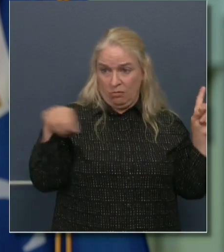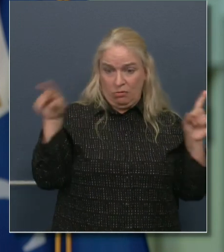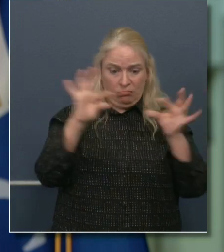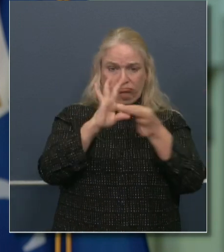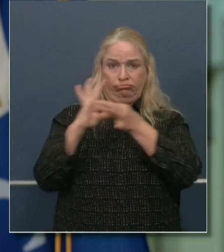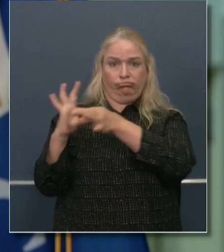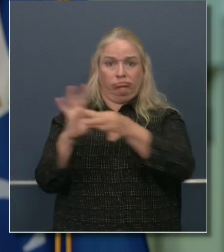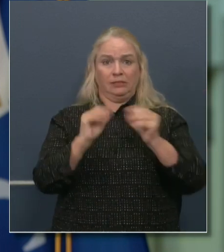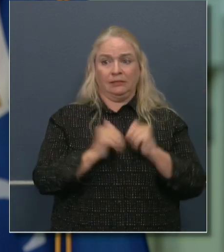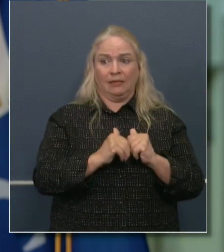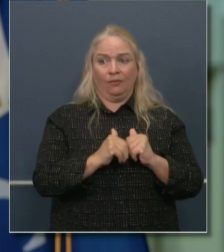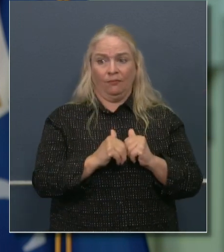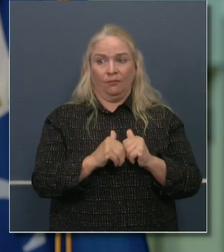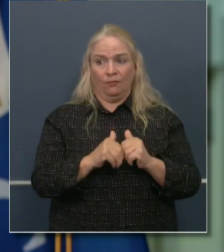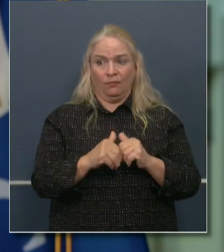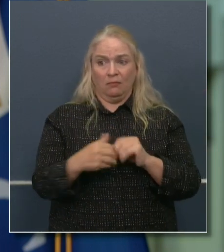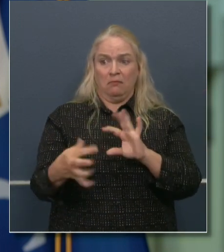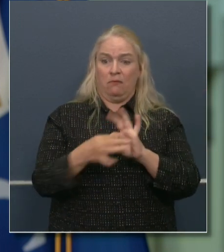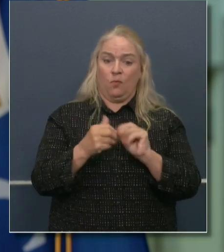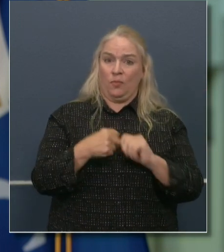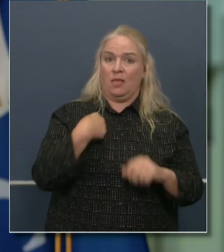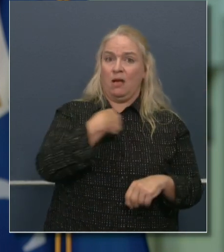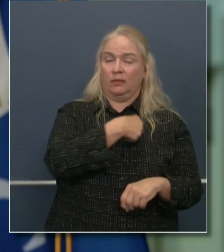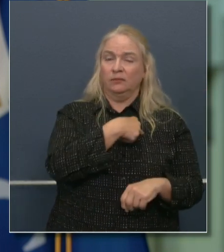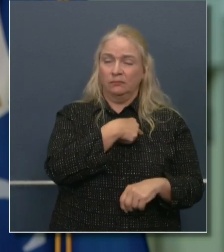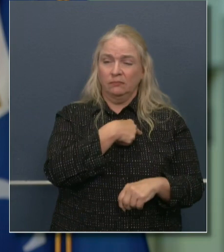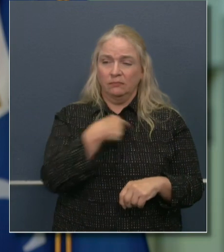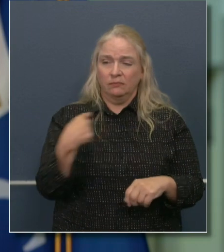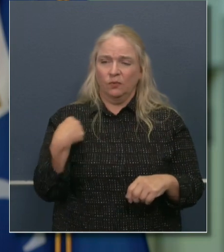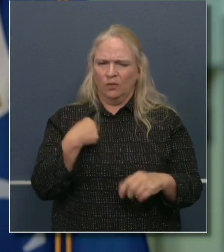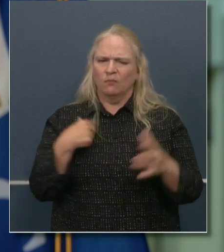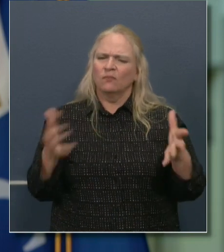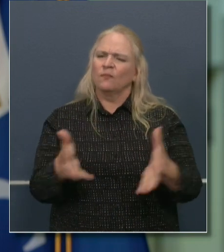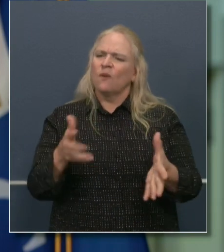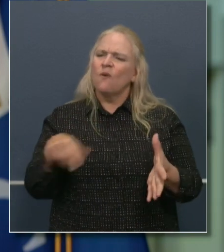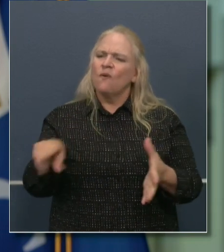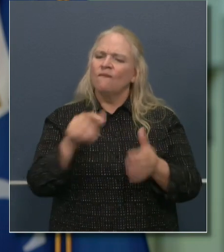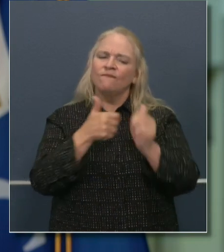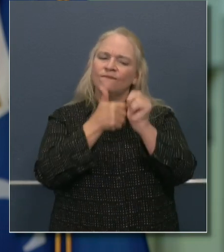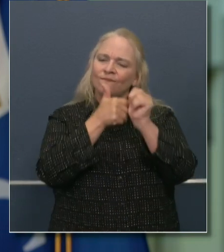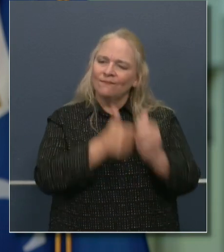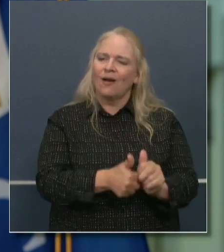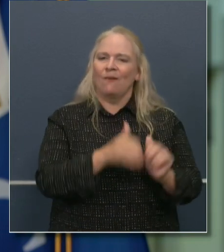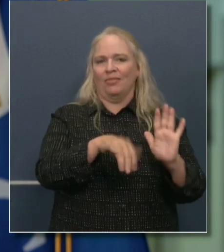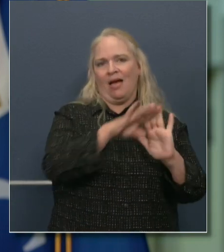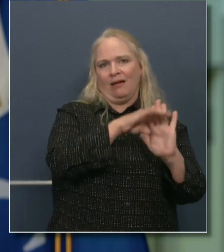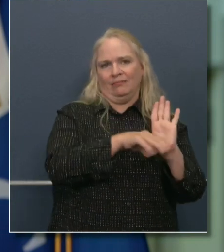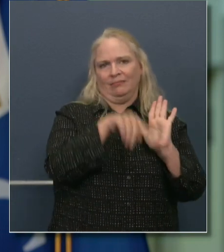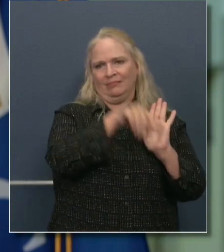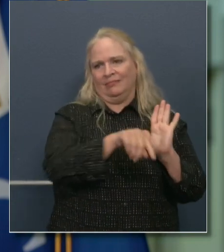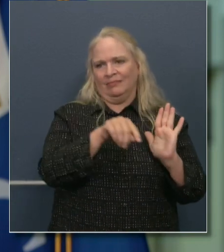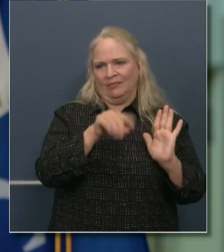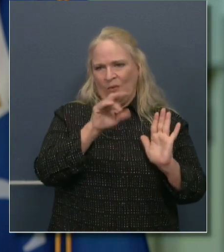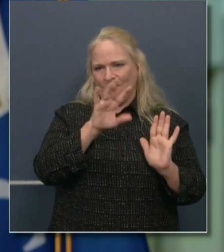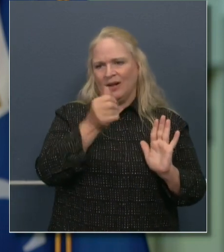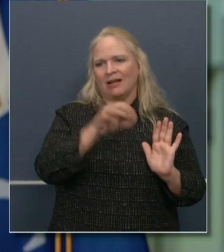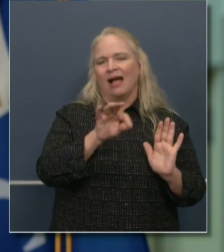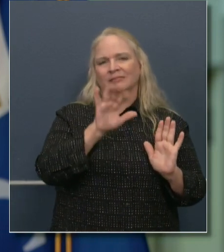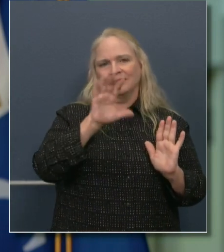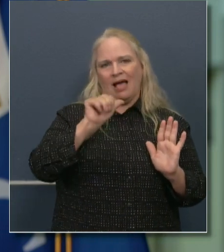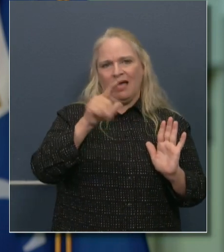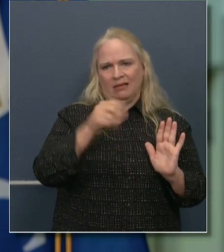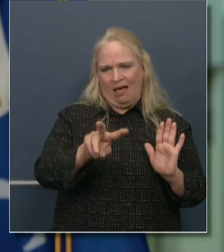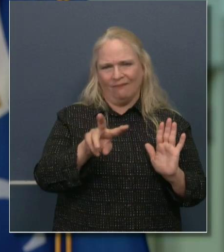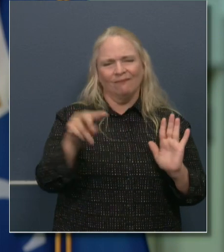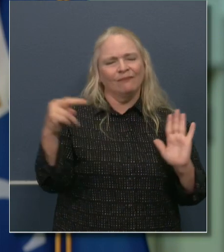California. We promote those attestations that are on our website, covid19.ca.gov. I encourage people in